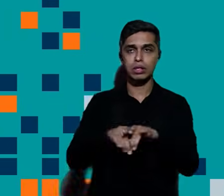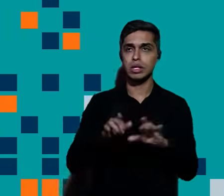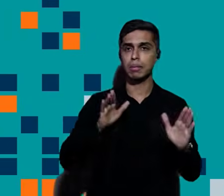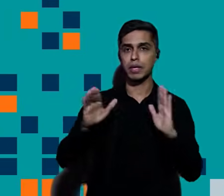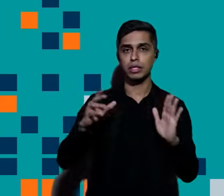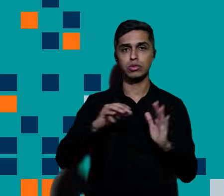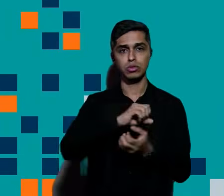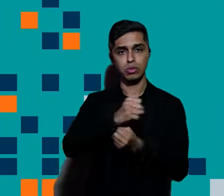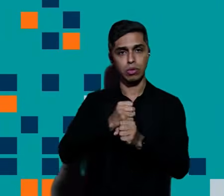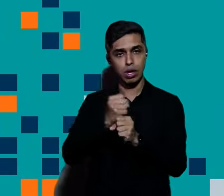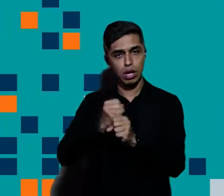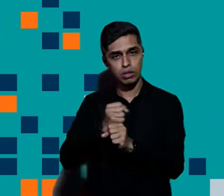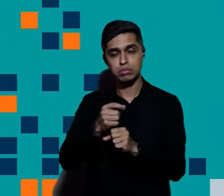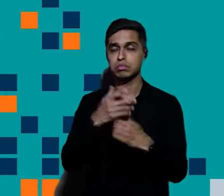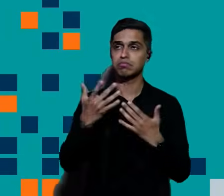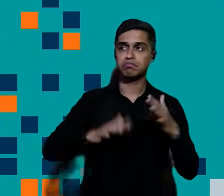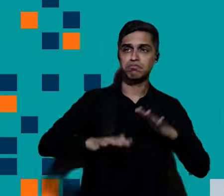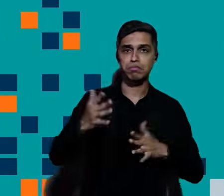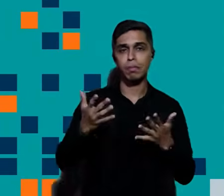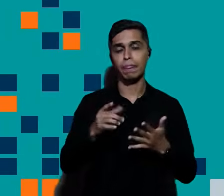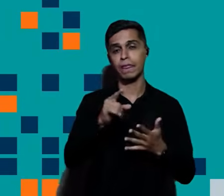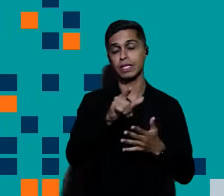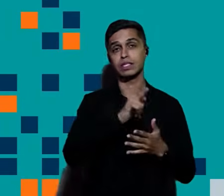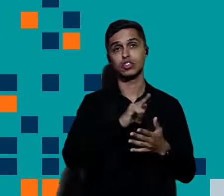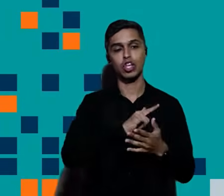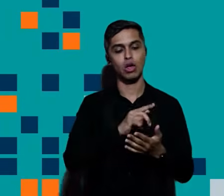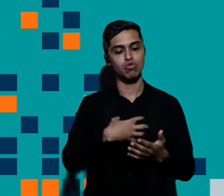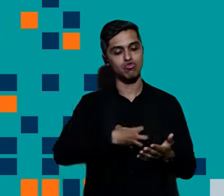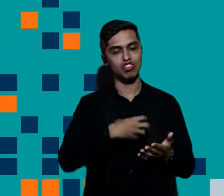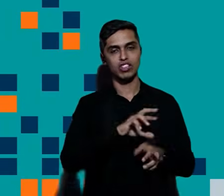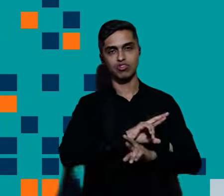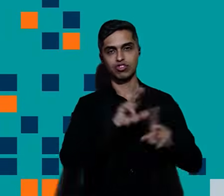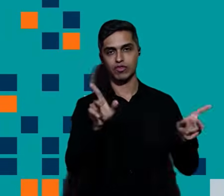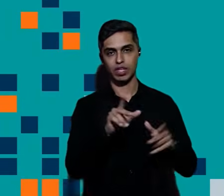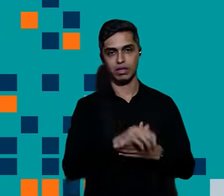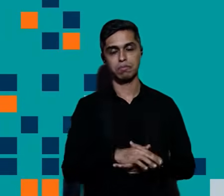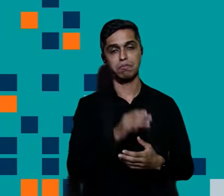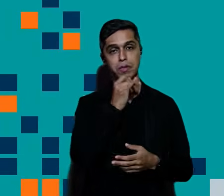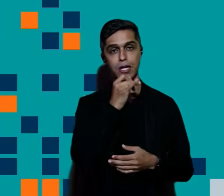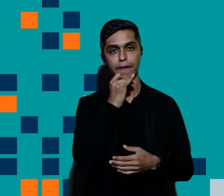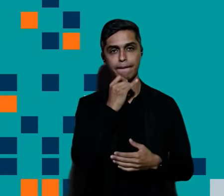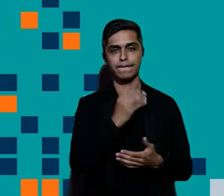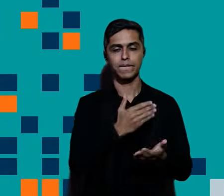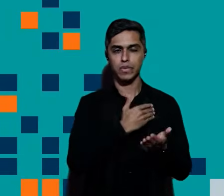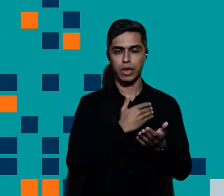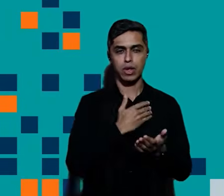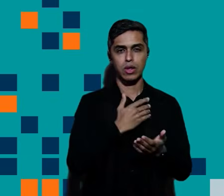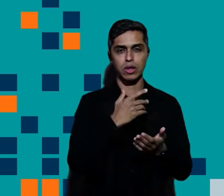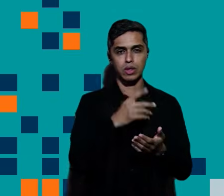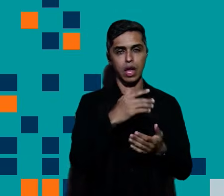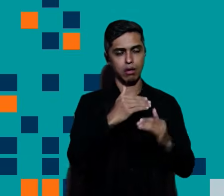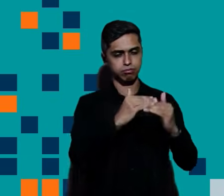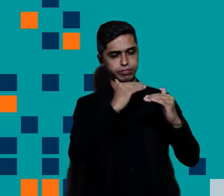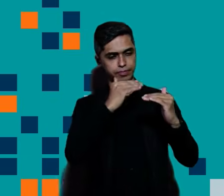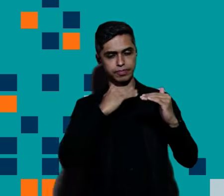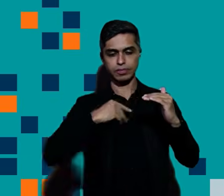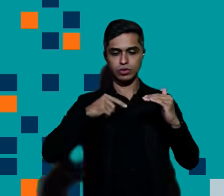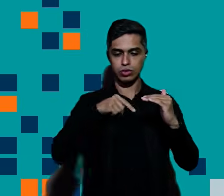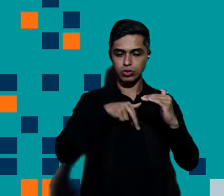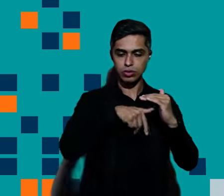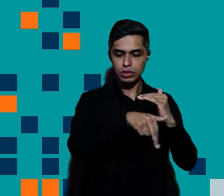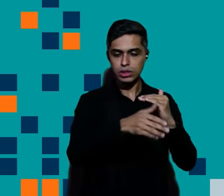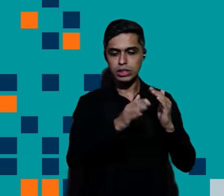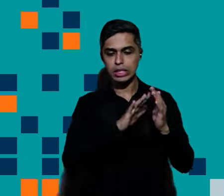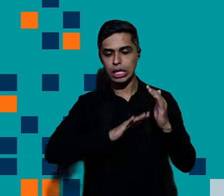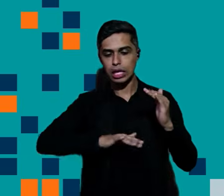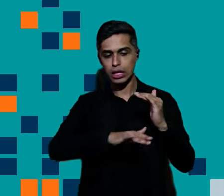event is very different. You can see moving into the canopy. From the canopy, you then move inside. The entrance is at the far corner. You can see